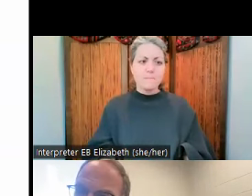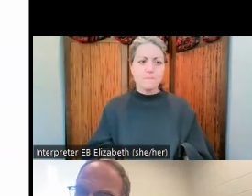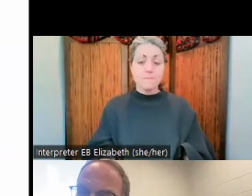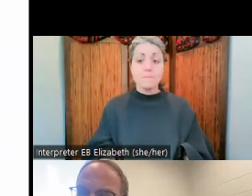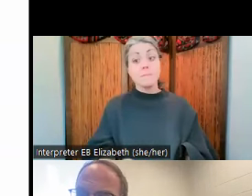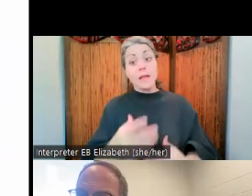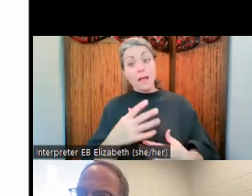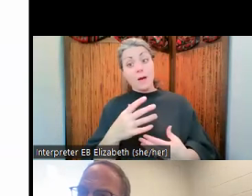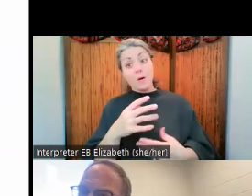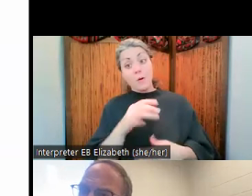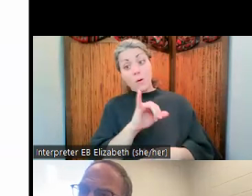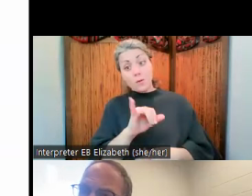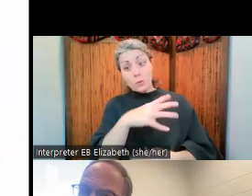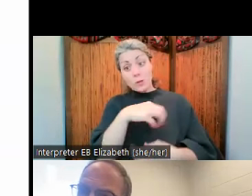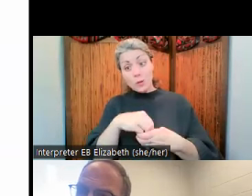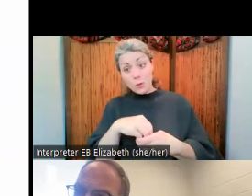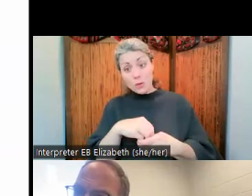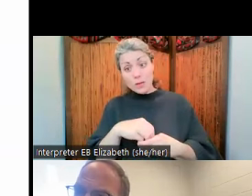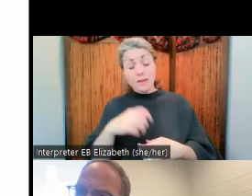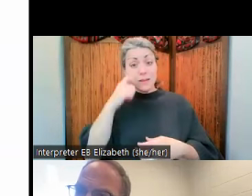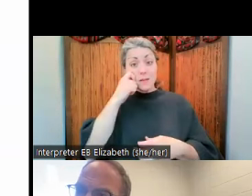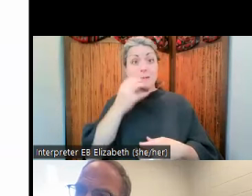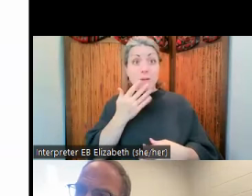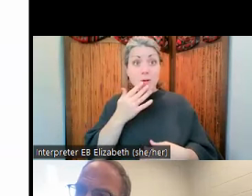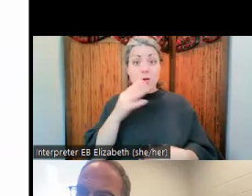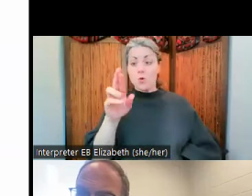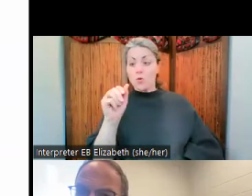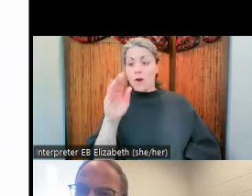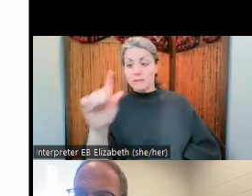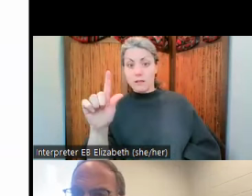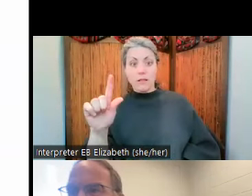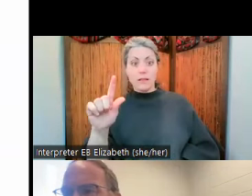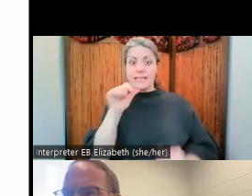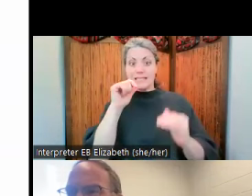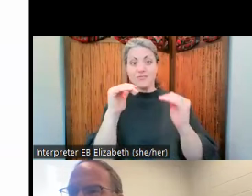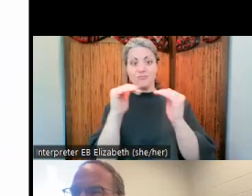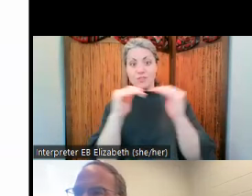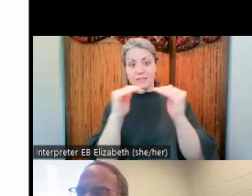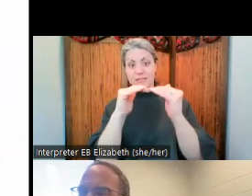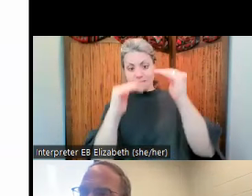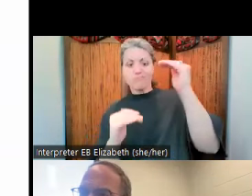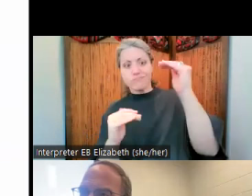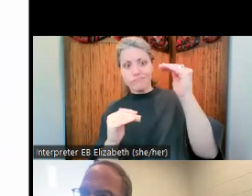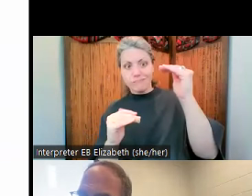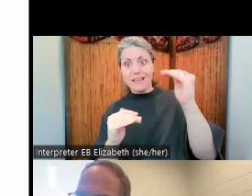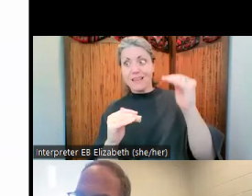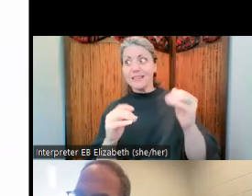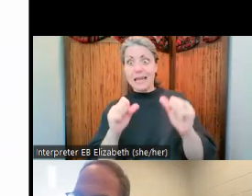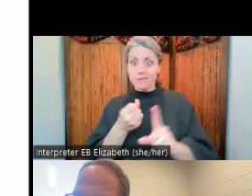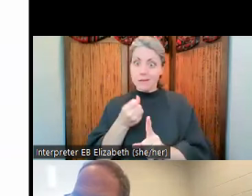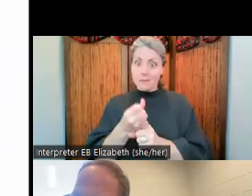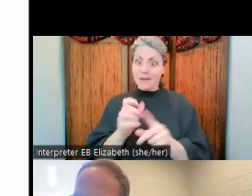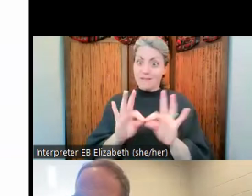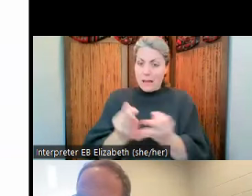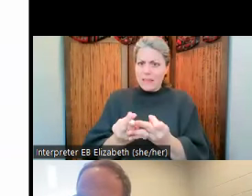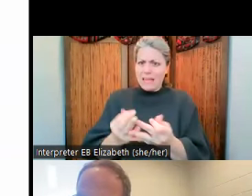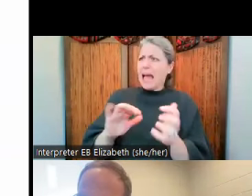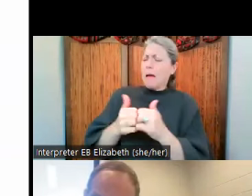injustice and discrimination, and how that may additionally impact a family's ability